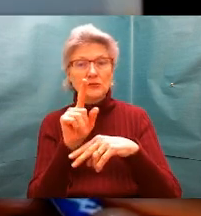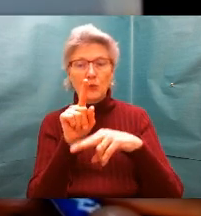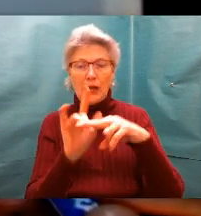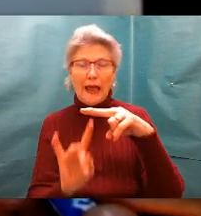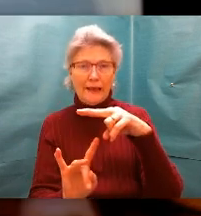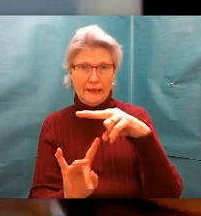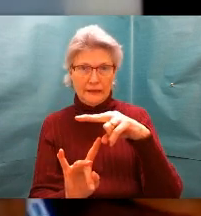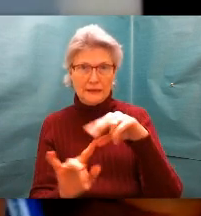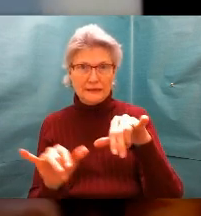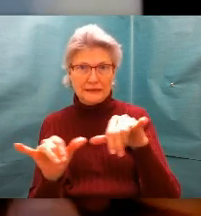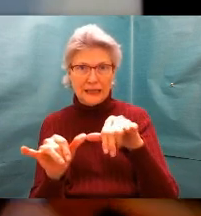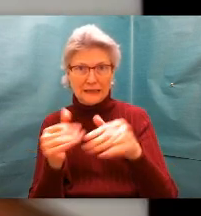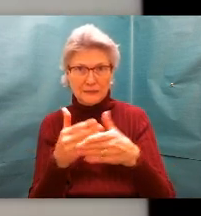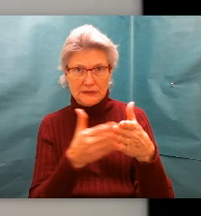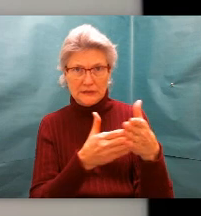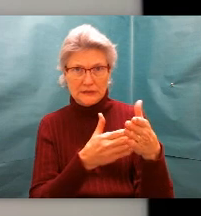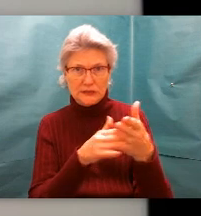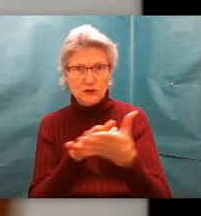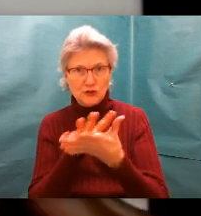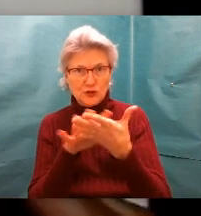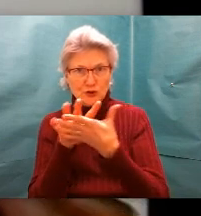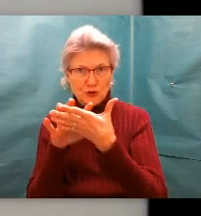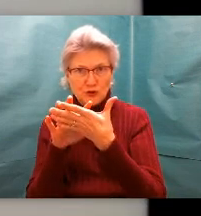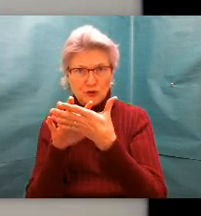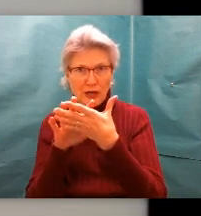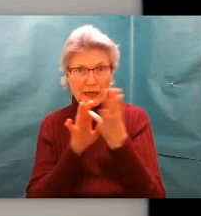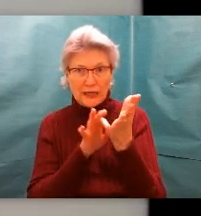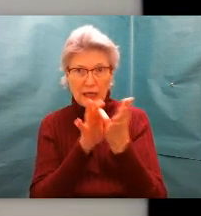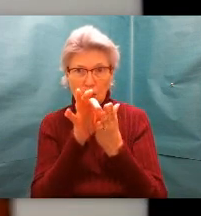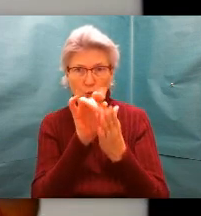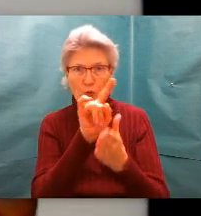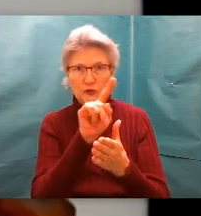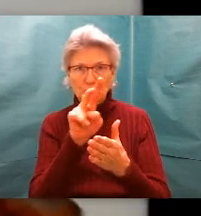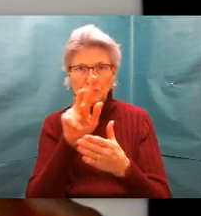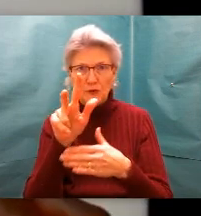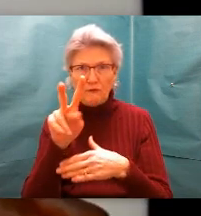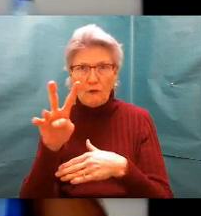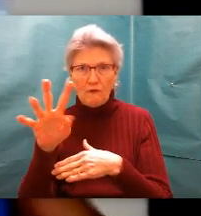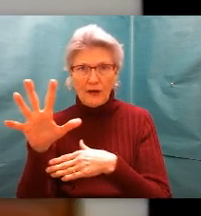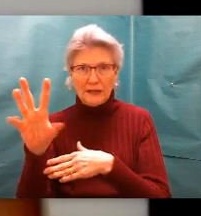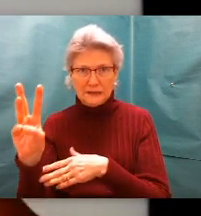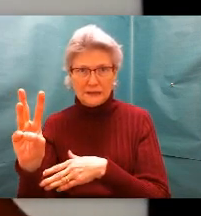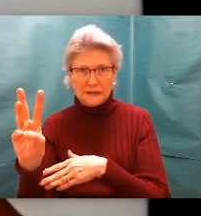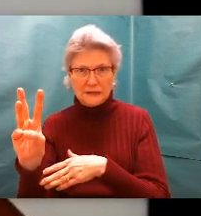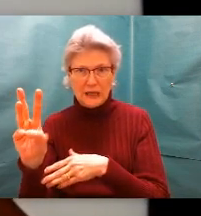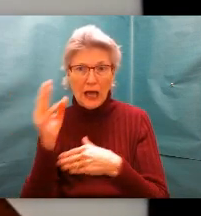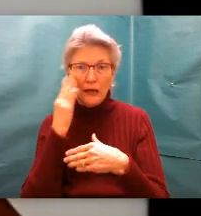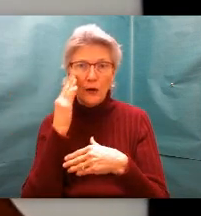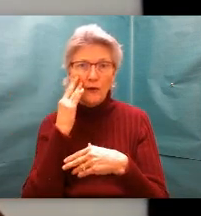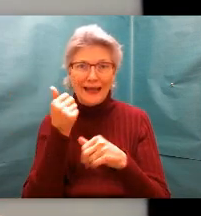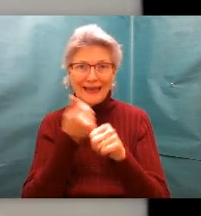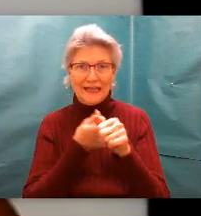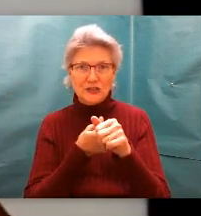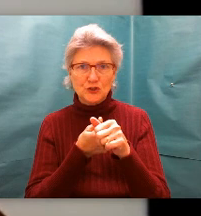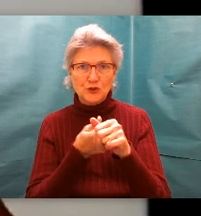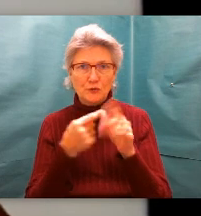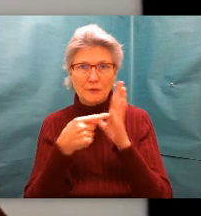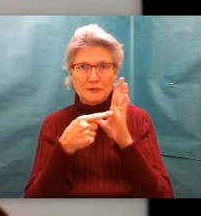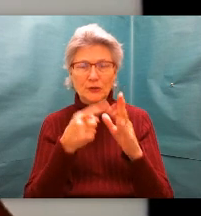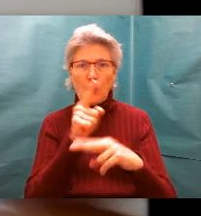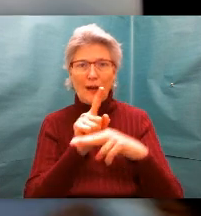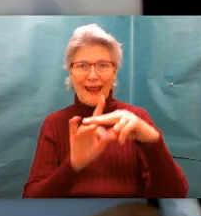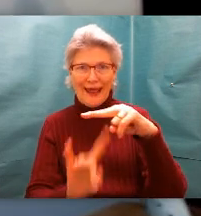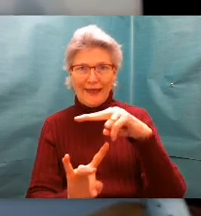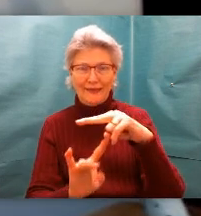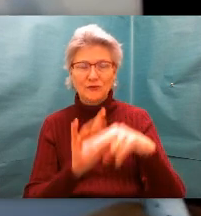1/8 size pieces that are shaded. I can count up 1, 2, 3, 4, 5, 6, and I know that each of those represent 1/8, so